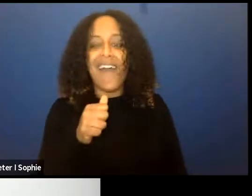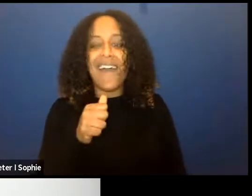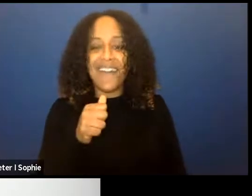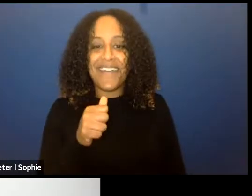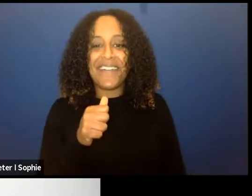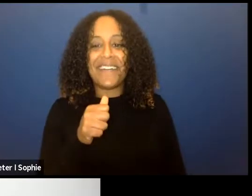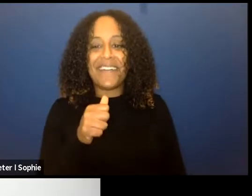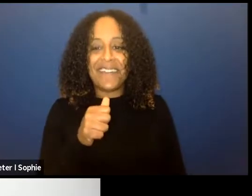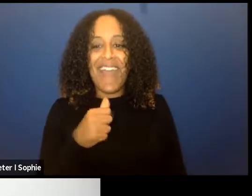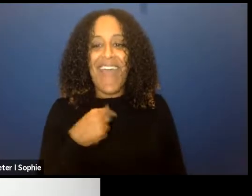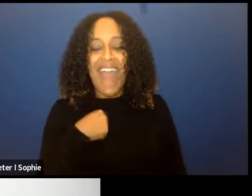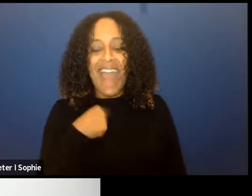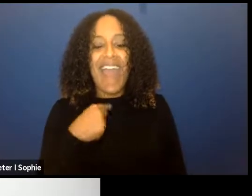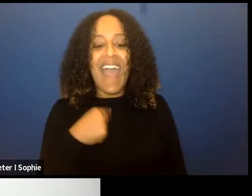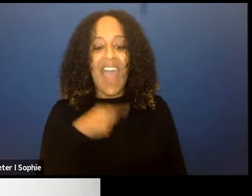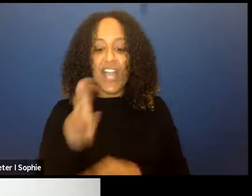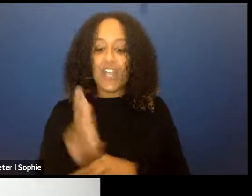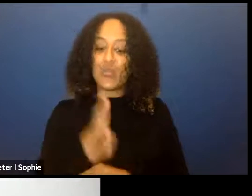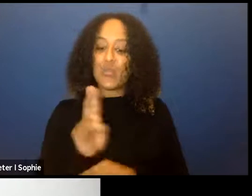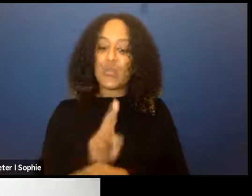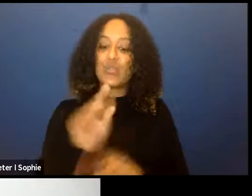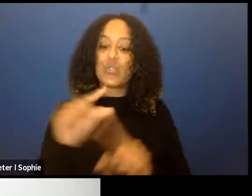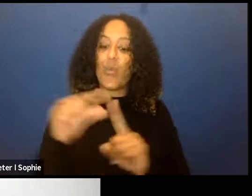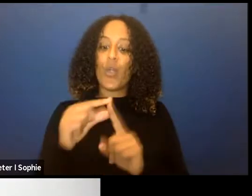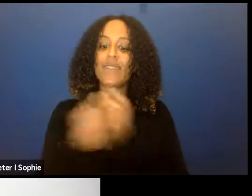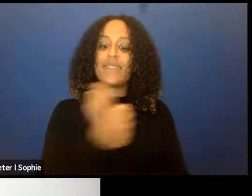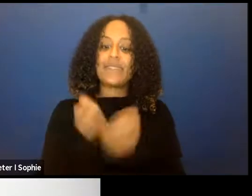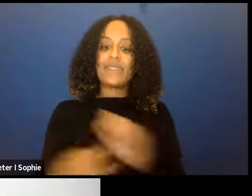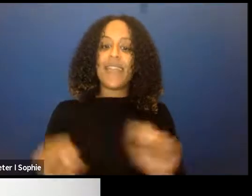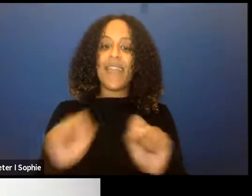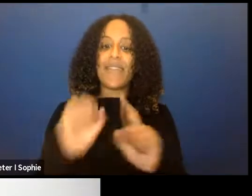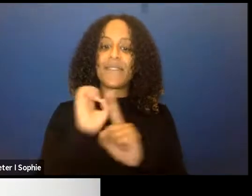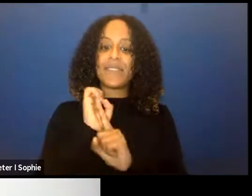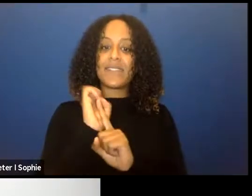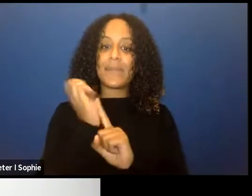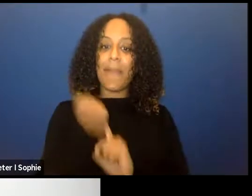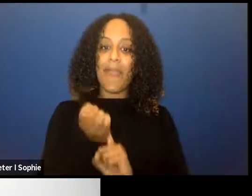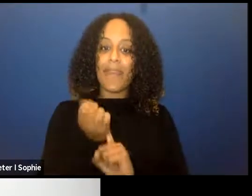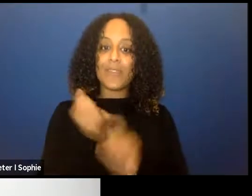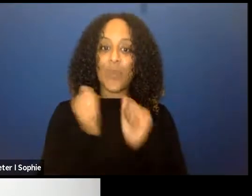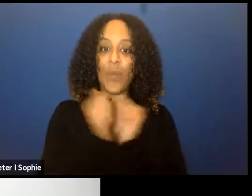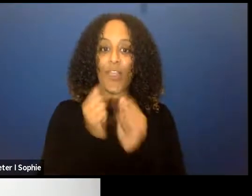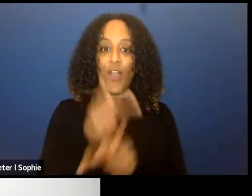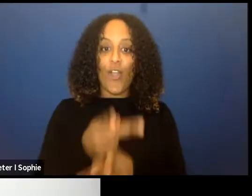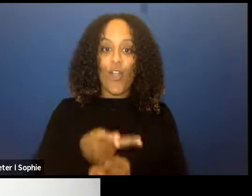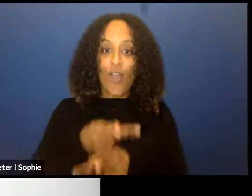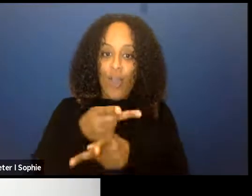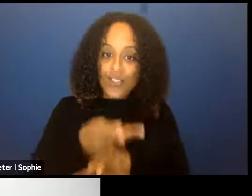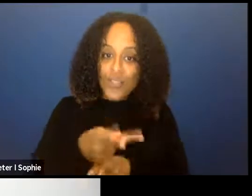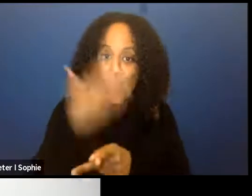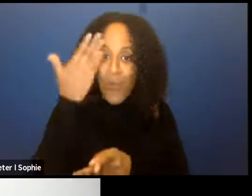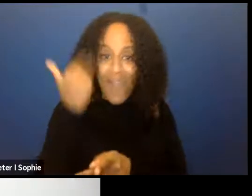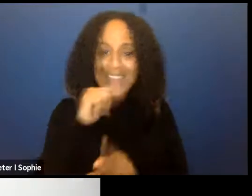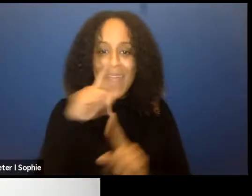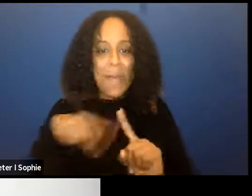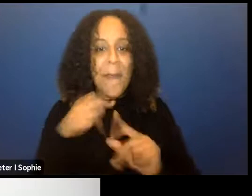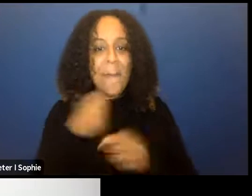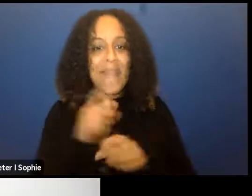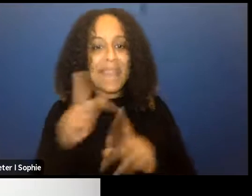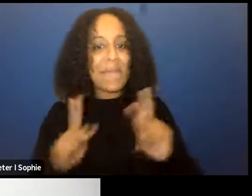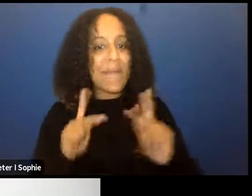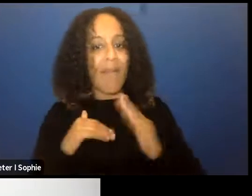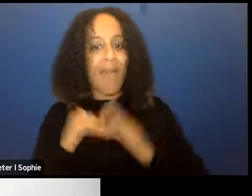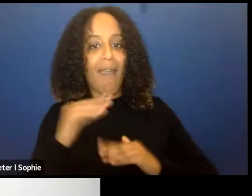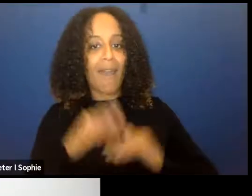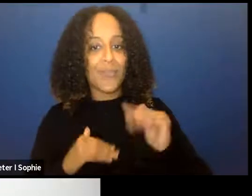think, I use the word safe space with a lot of caution, because it's not about making people comfortable. People